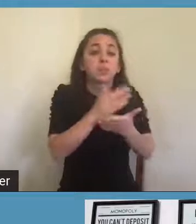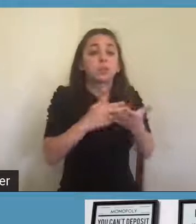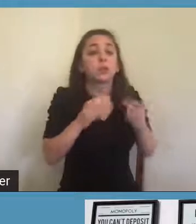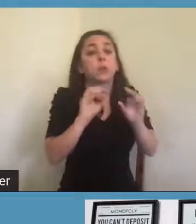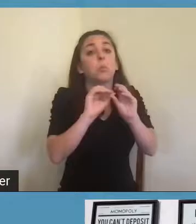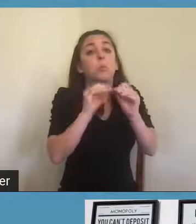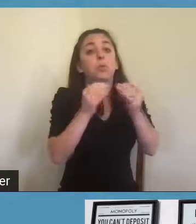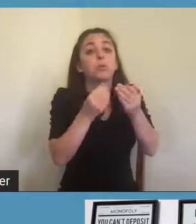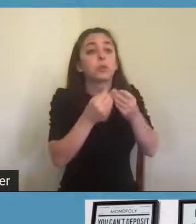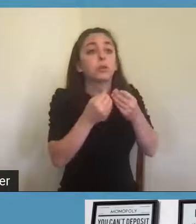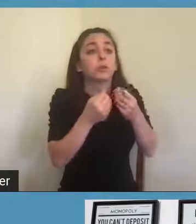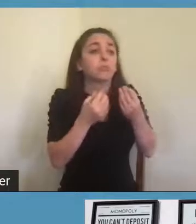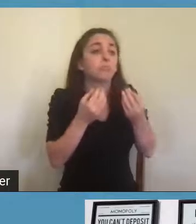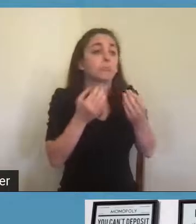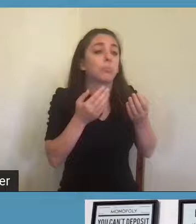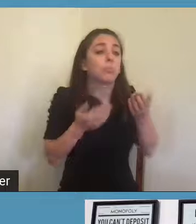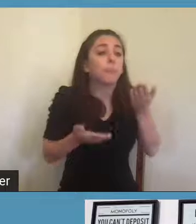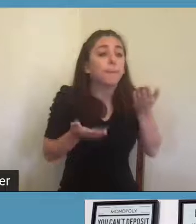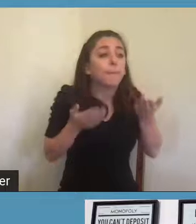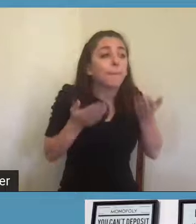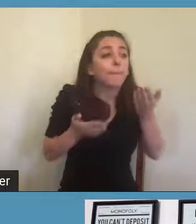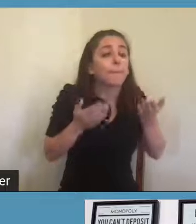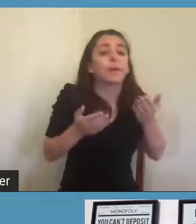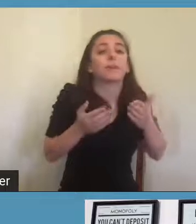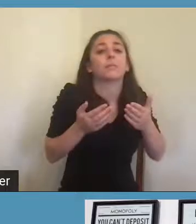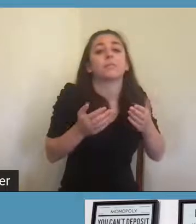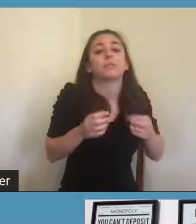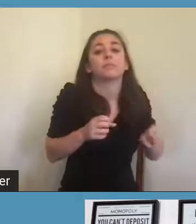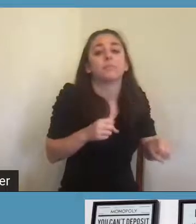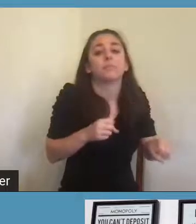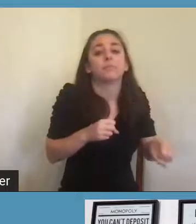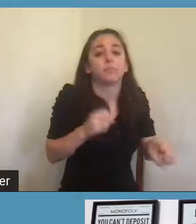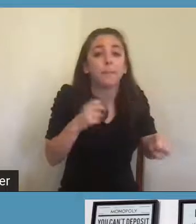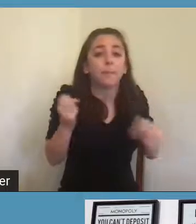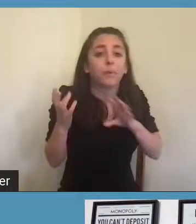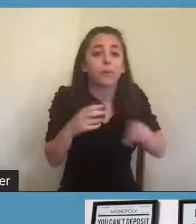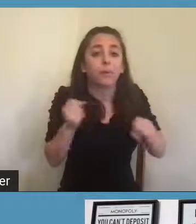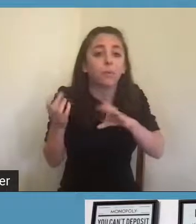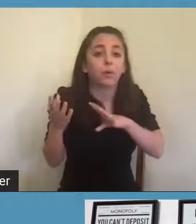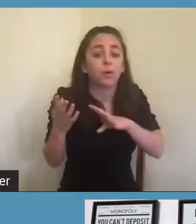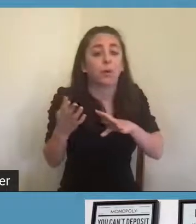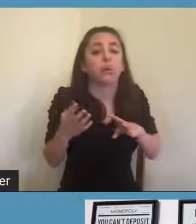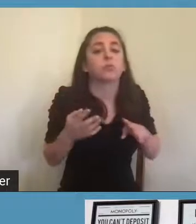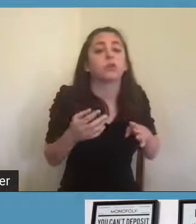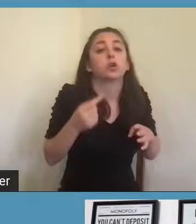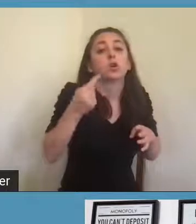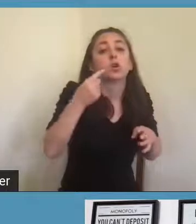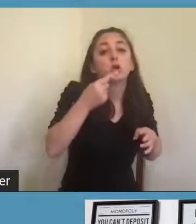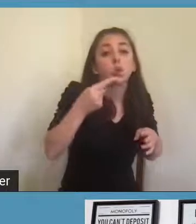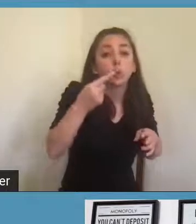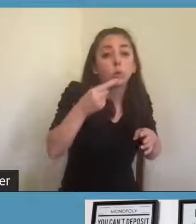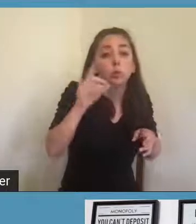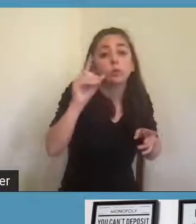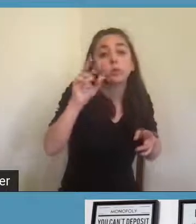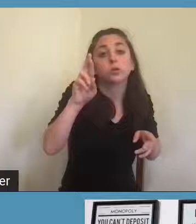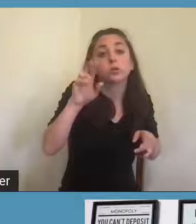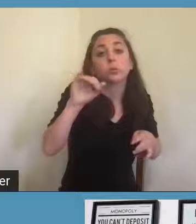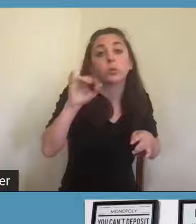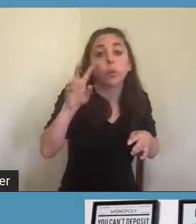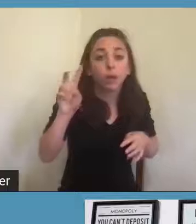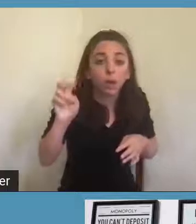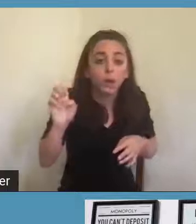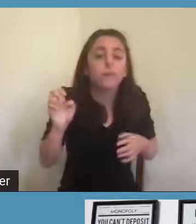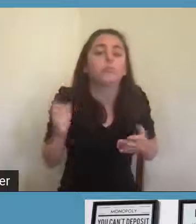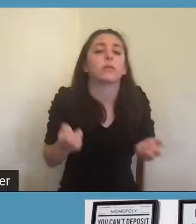be putting everything up on a SharePoint. For some, it might be a Google Drive subscription. For some, it